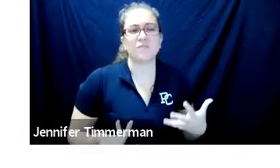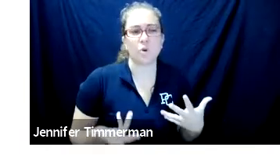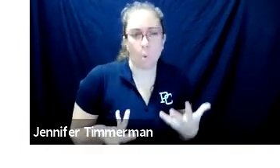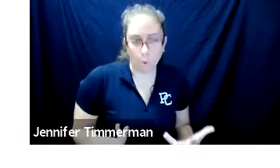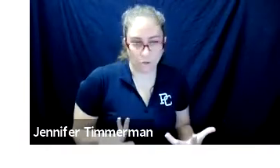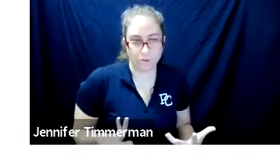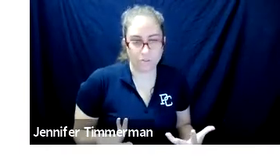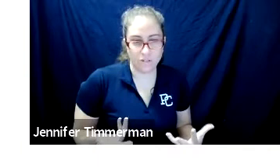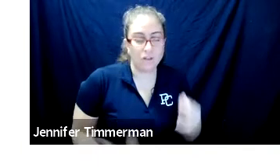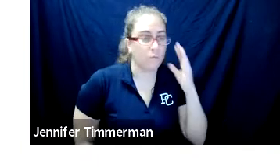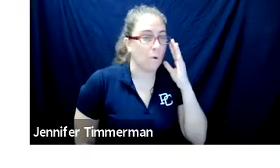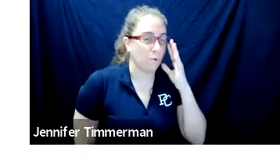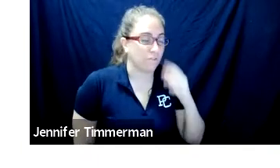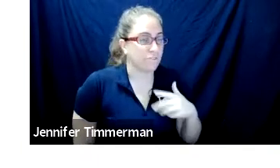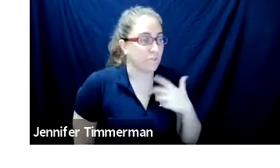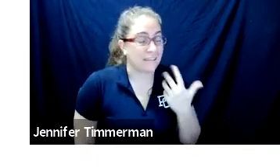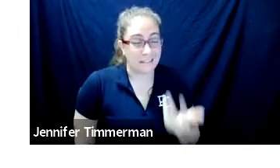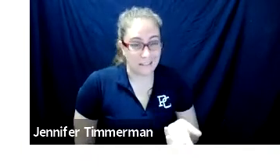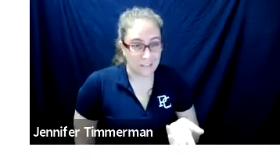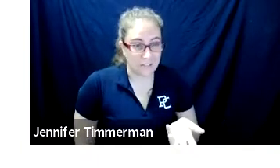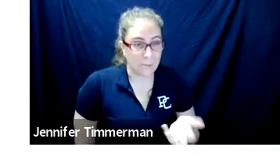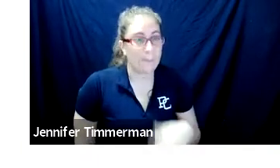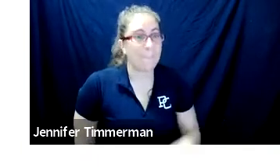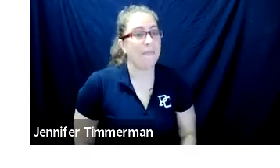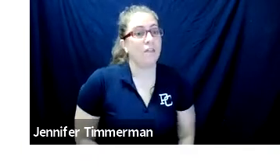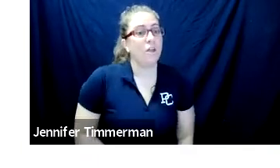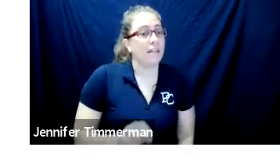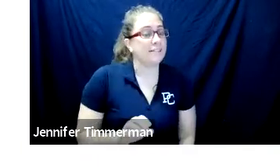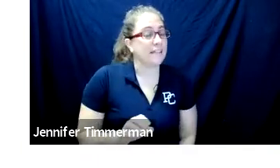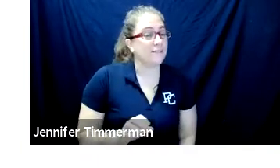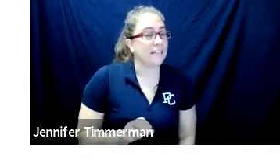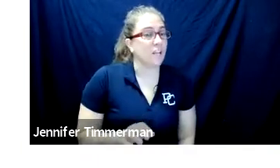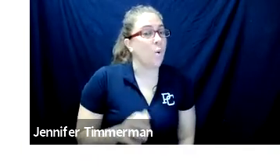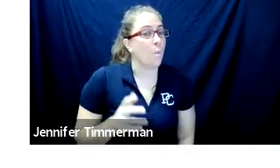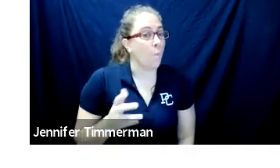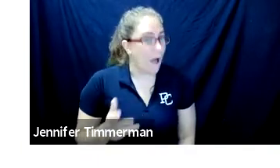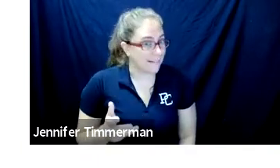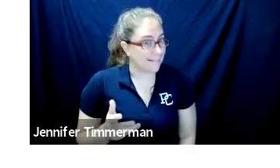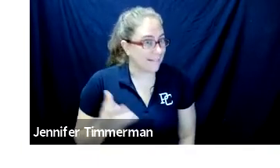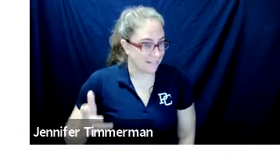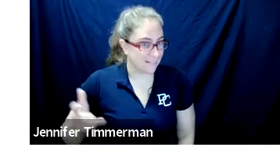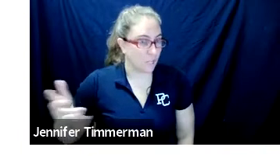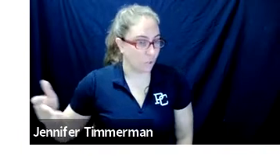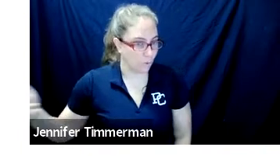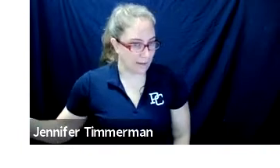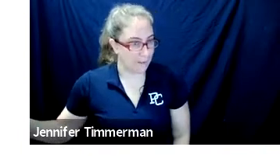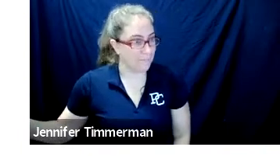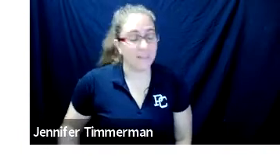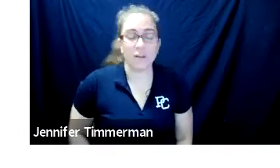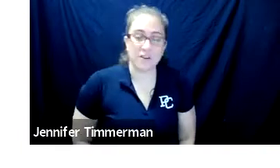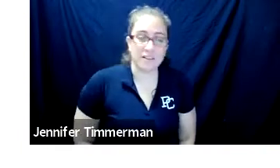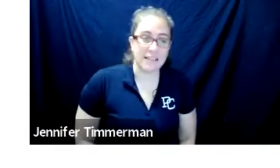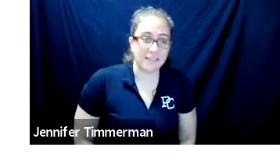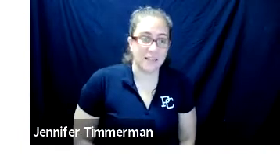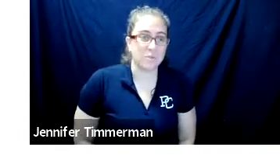slightly different orders from what we're used to in English. Instead of saying, what is your name?